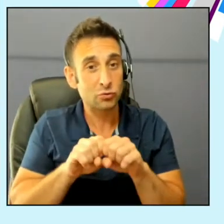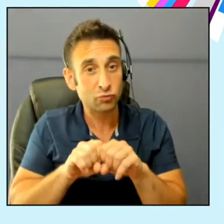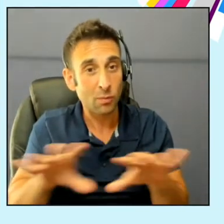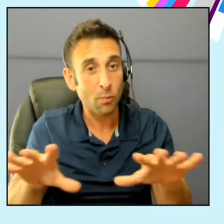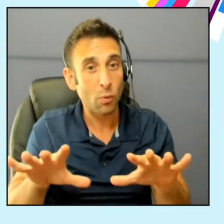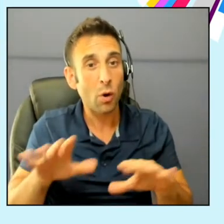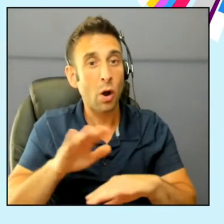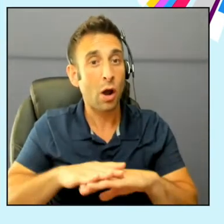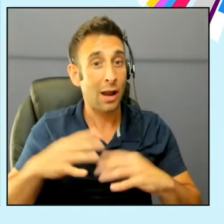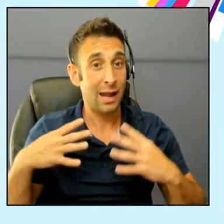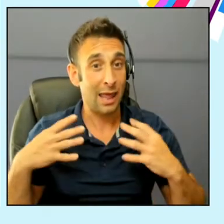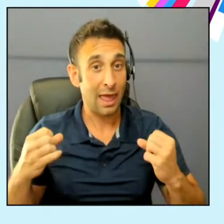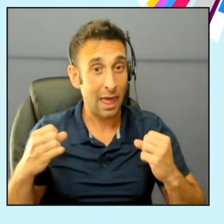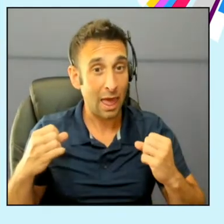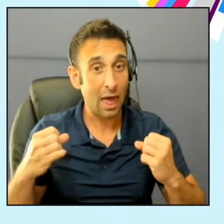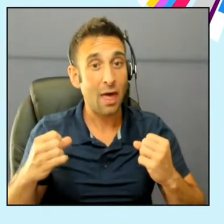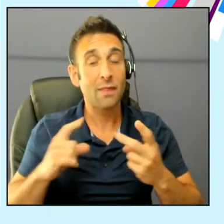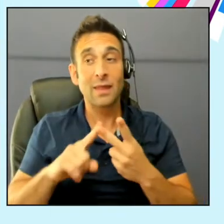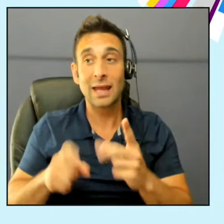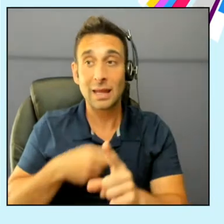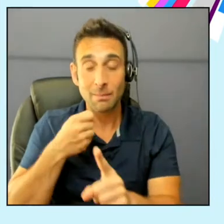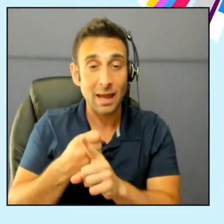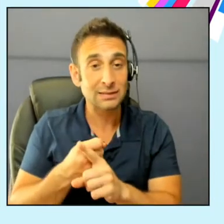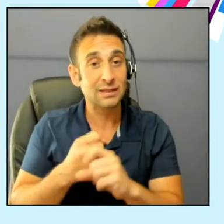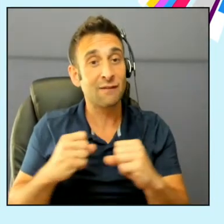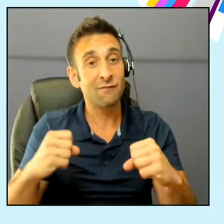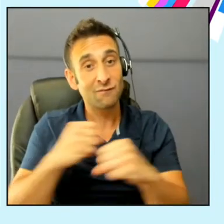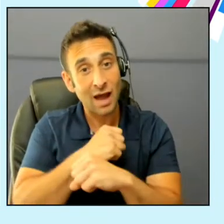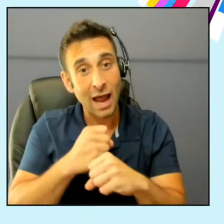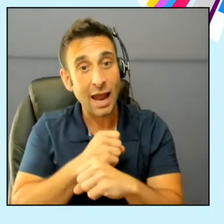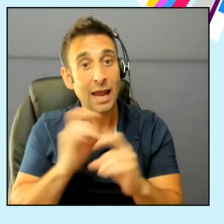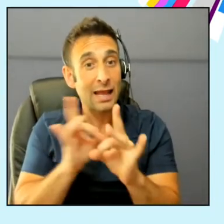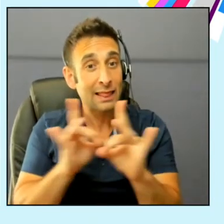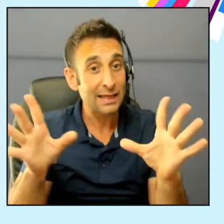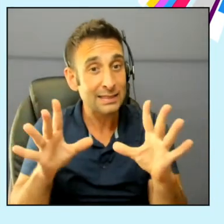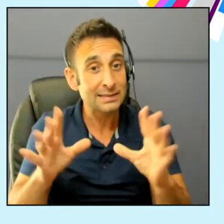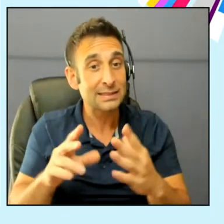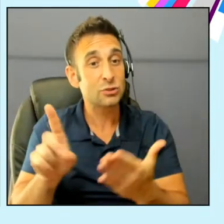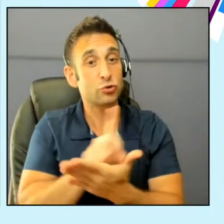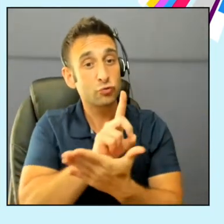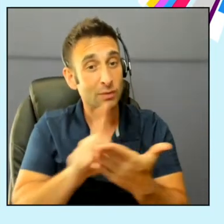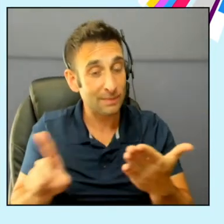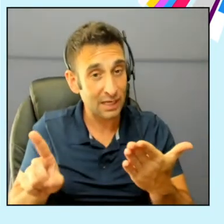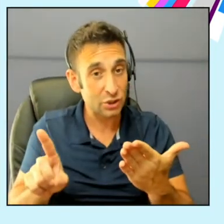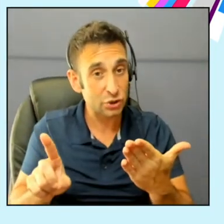of violence and discrimination against LGBTI, or on the grounds of SOGI,